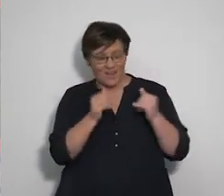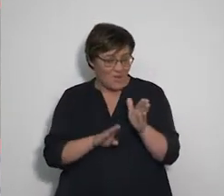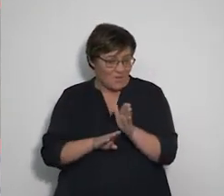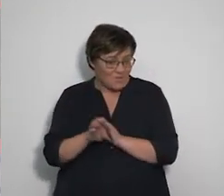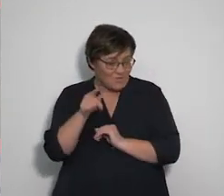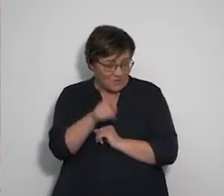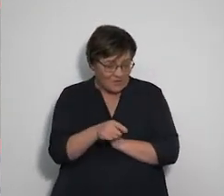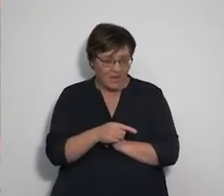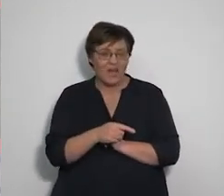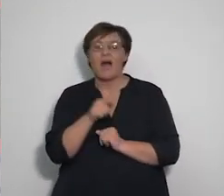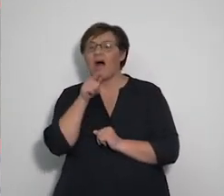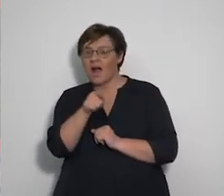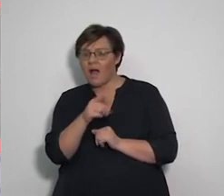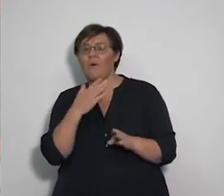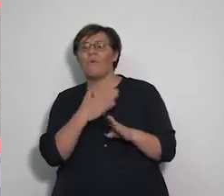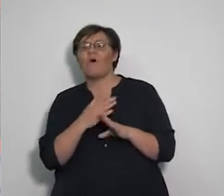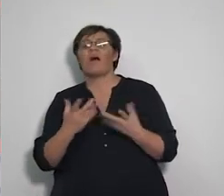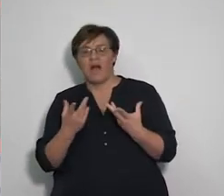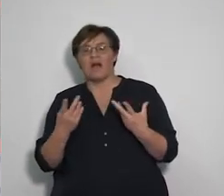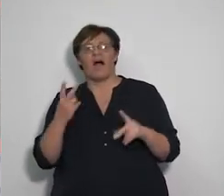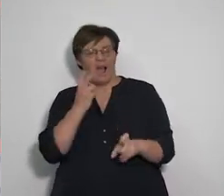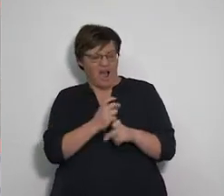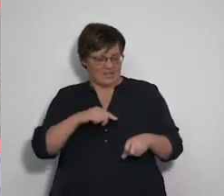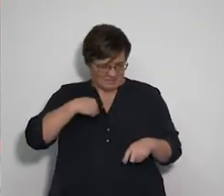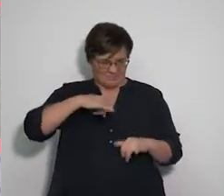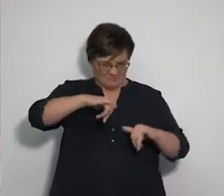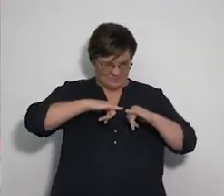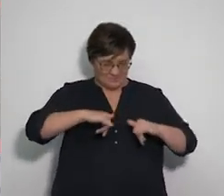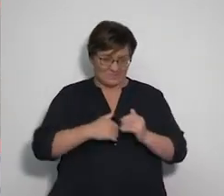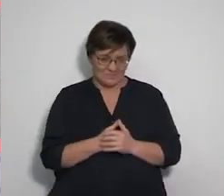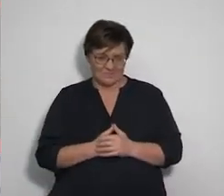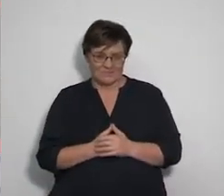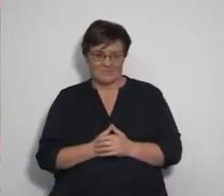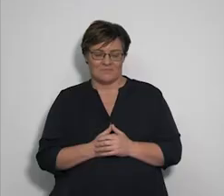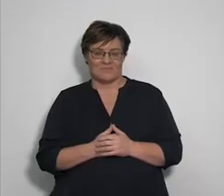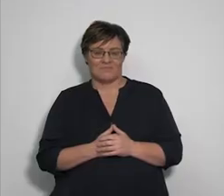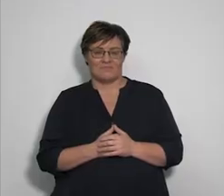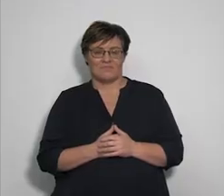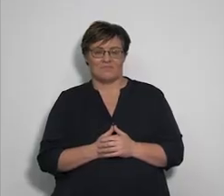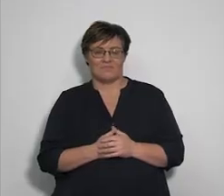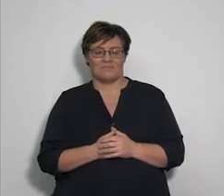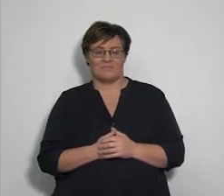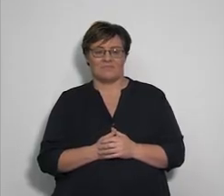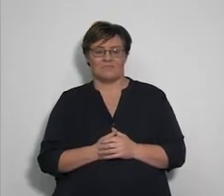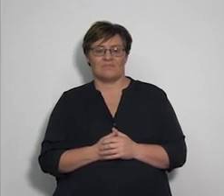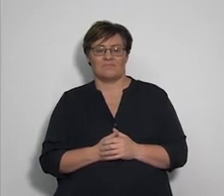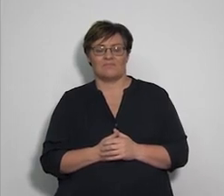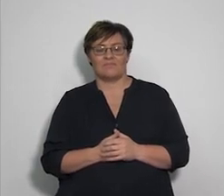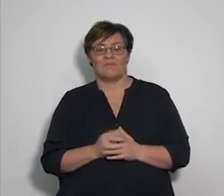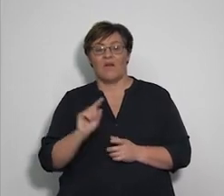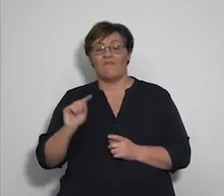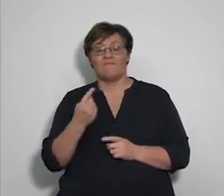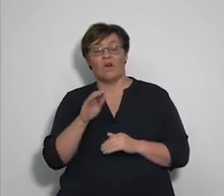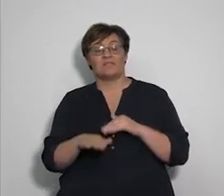we work our way through this example, you're working just as hard as I'm working.